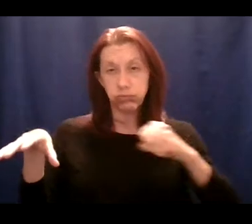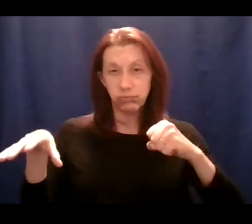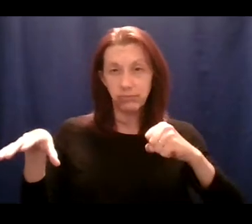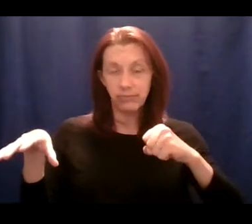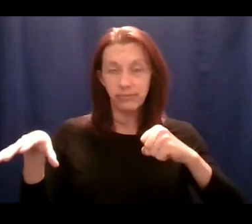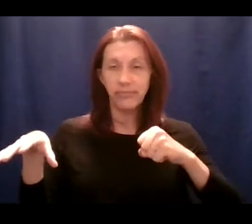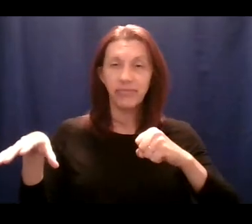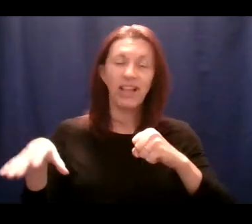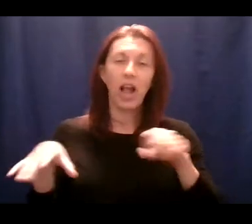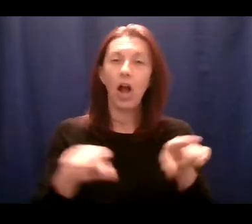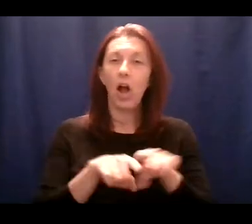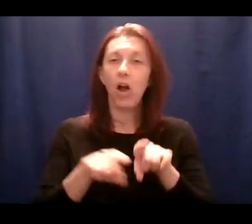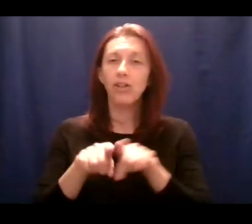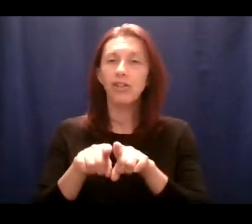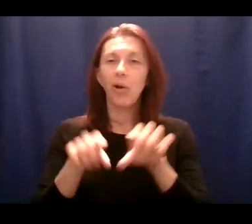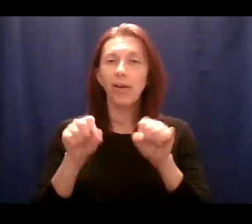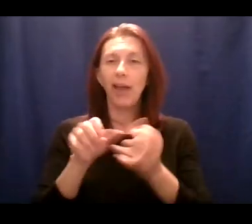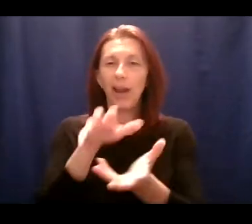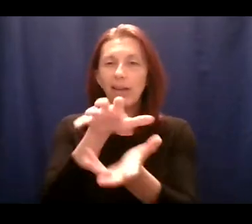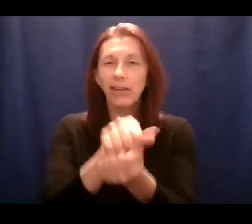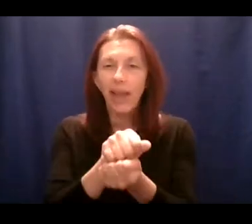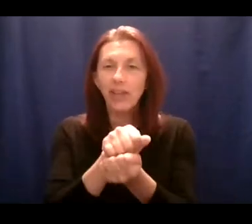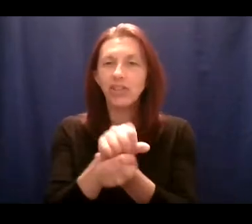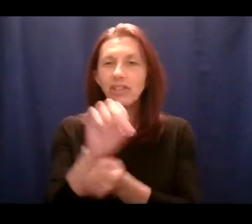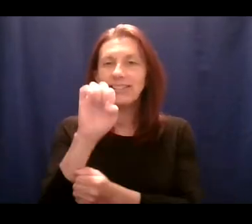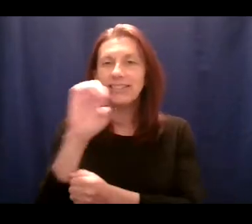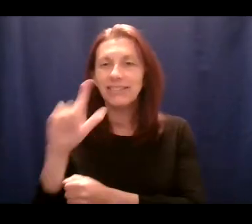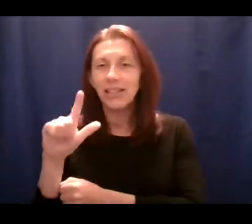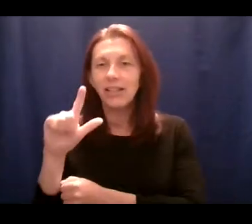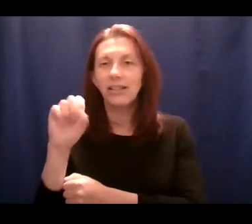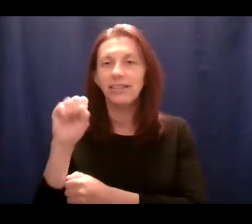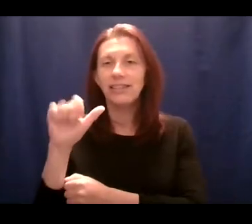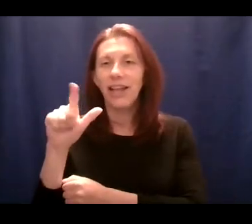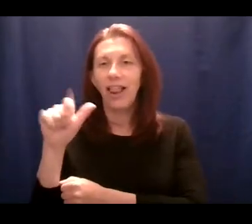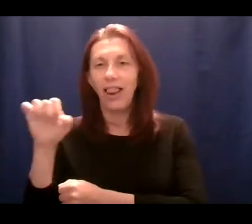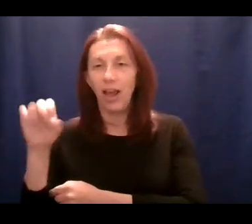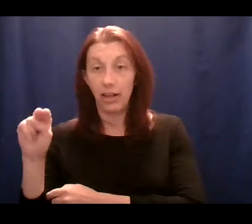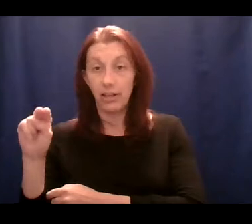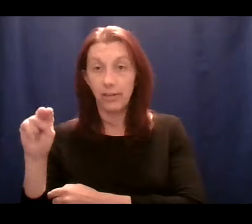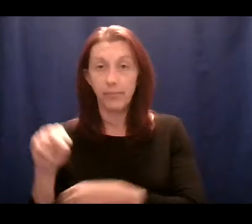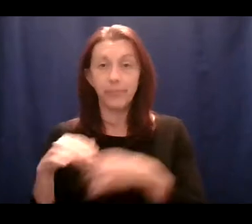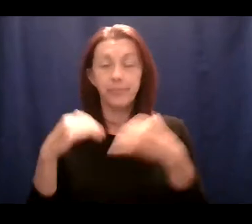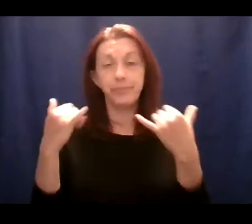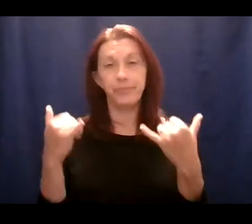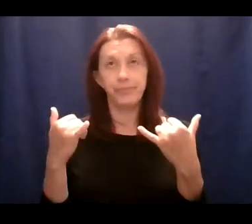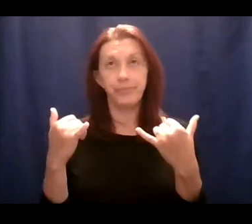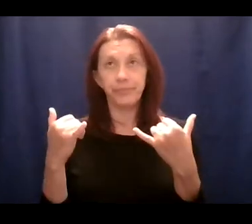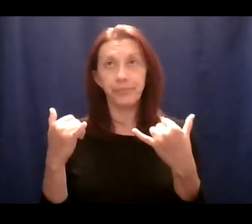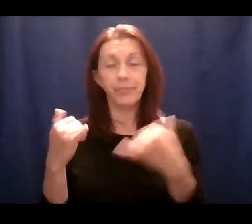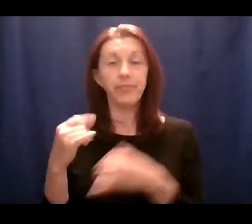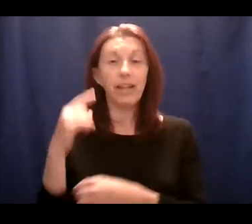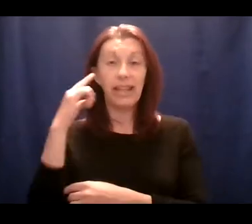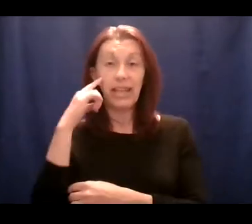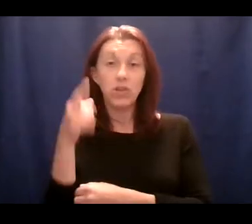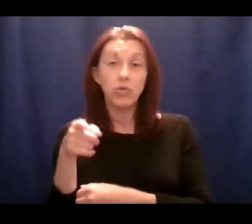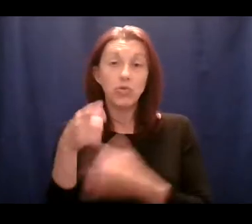don't have those long, pointy teeth. Now, I want you to think about when you're trying to cut into something and you're using your utensils, what